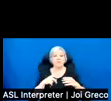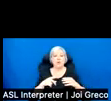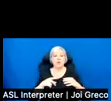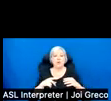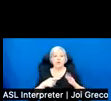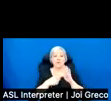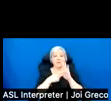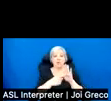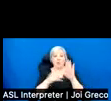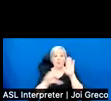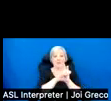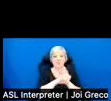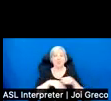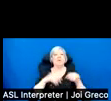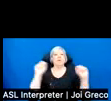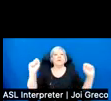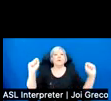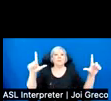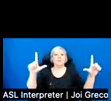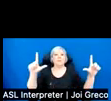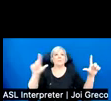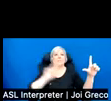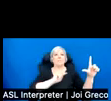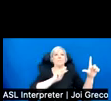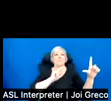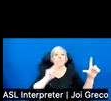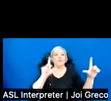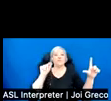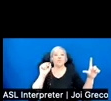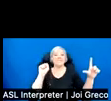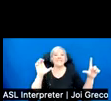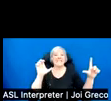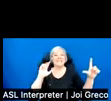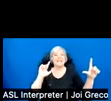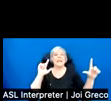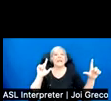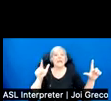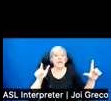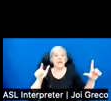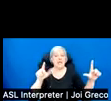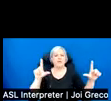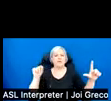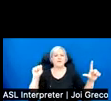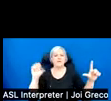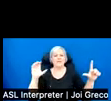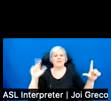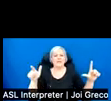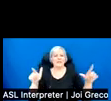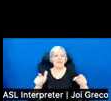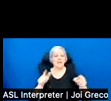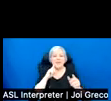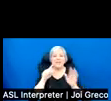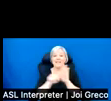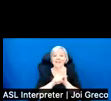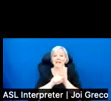the person is shown the image and then 120 seconds immediately. And what you're seeing is that the negative activity actually occurs